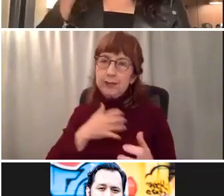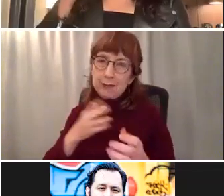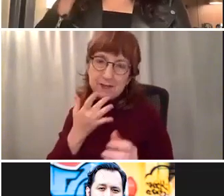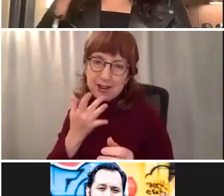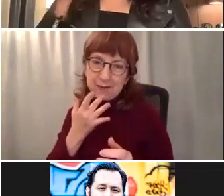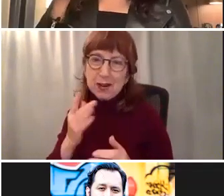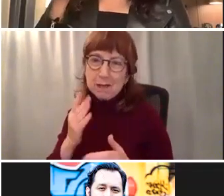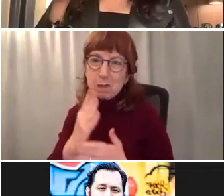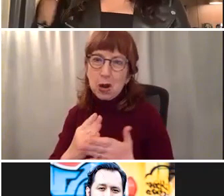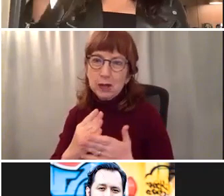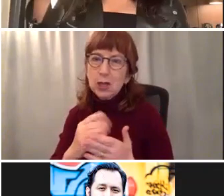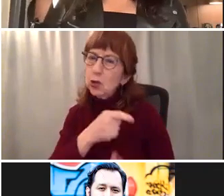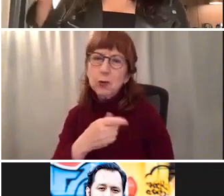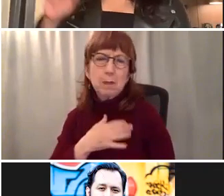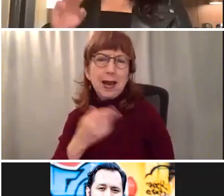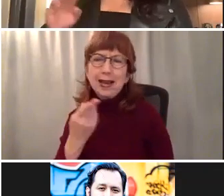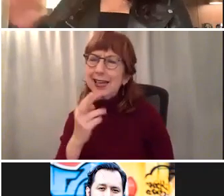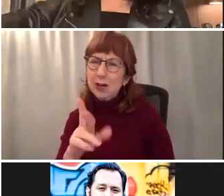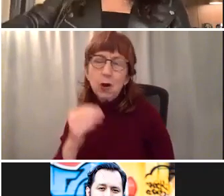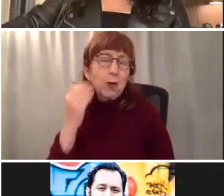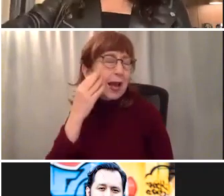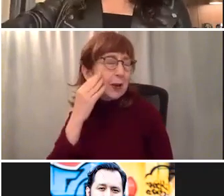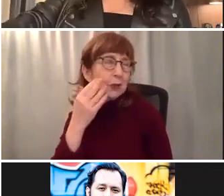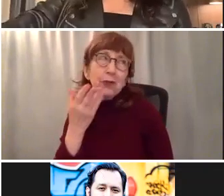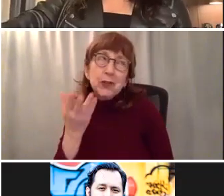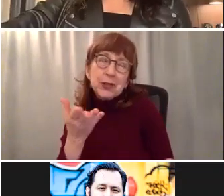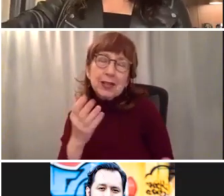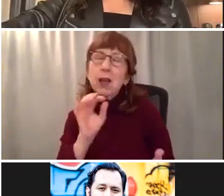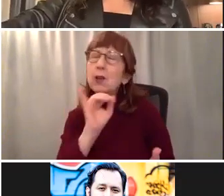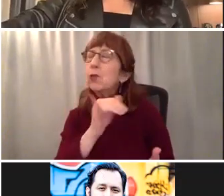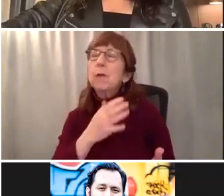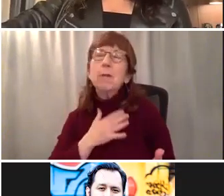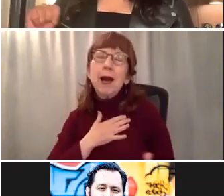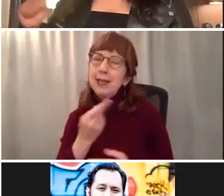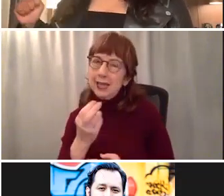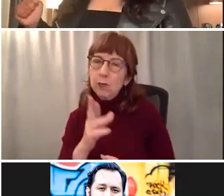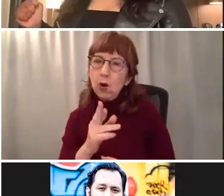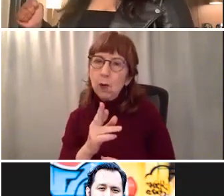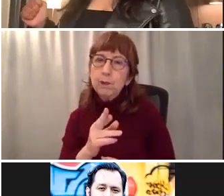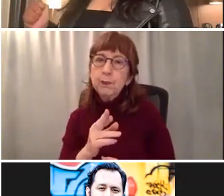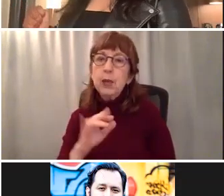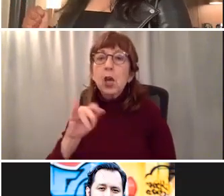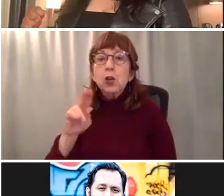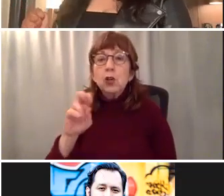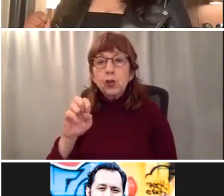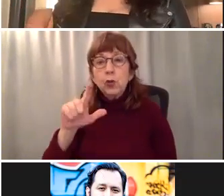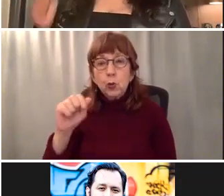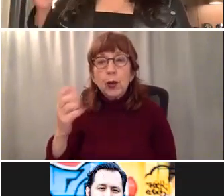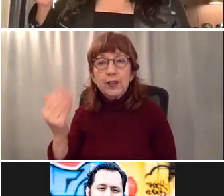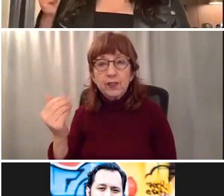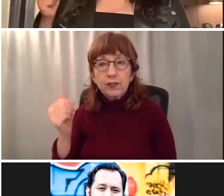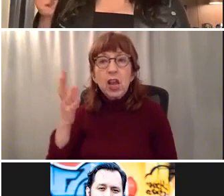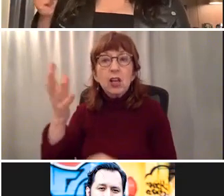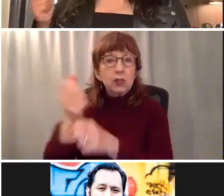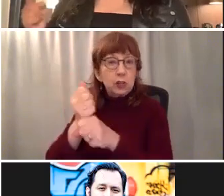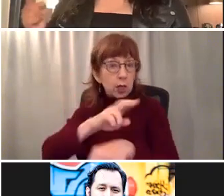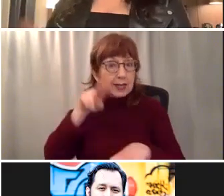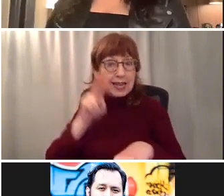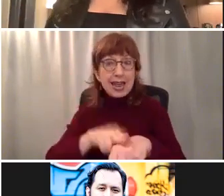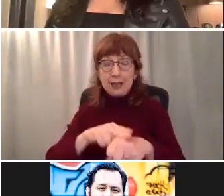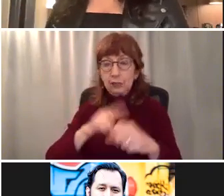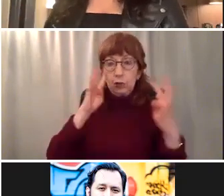is why you're my hero, Genesis. I don't know if you're here, but this is why you're my hero. In June 2015, Genesis received national